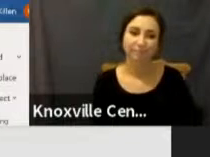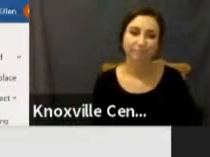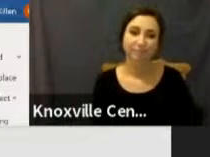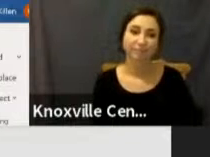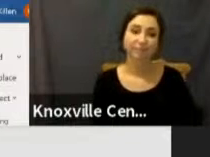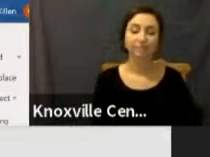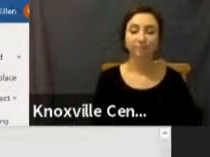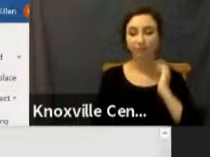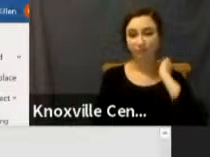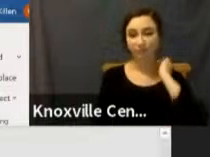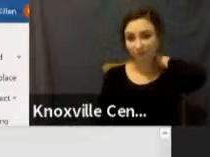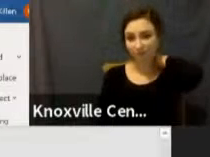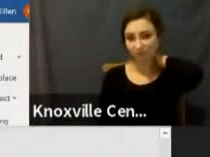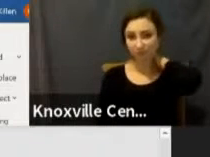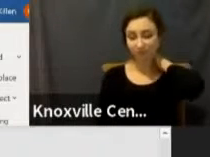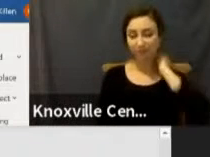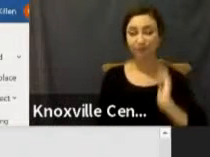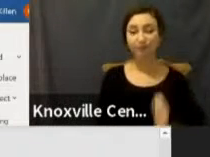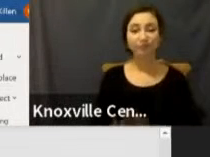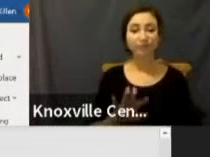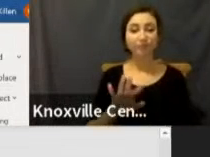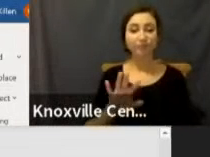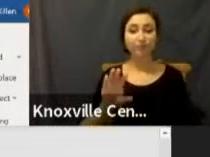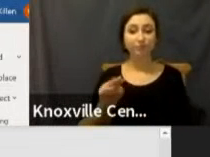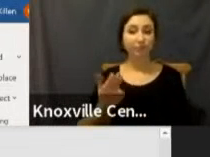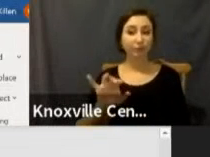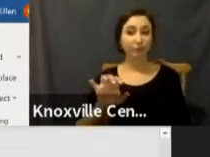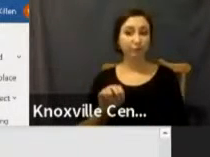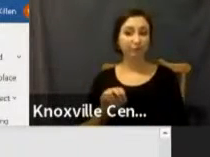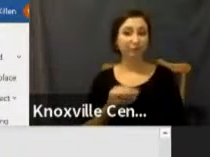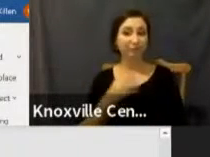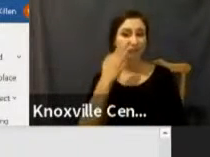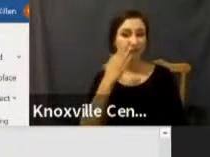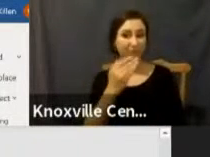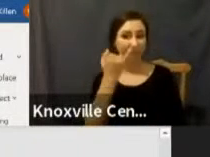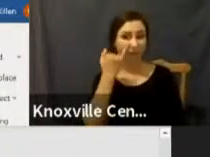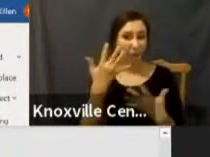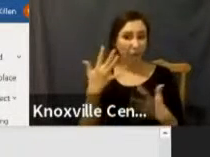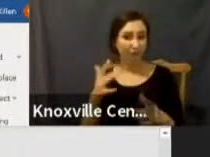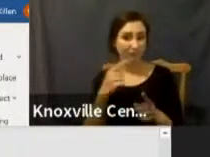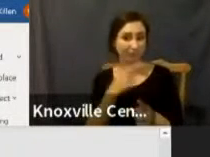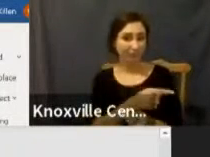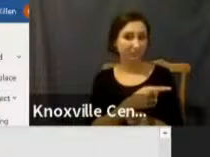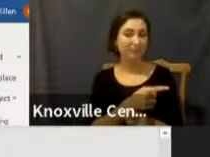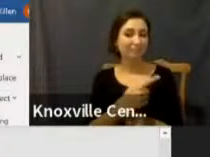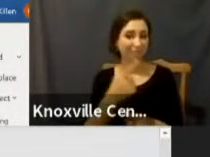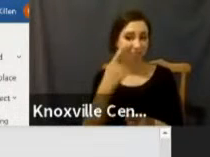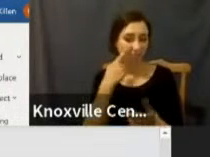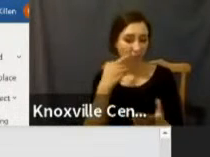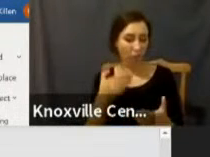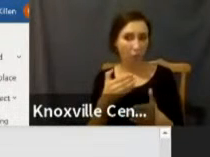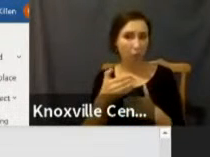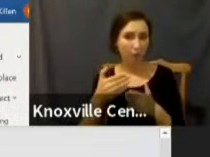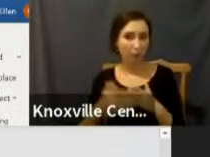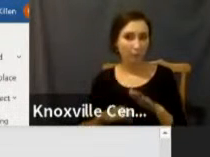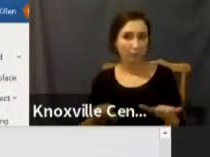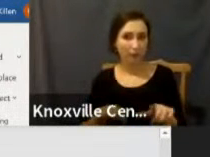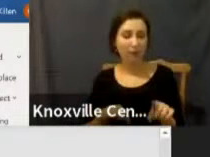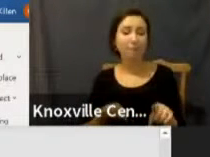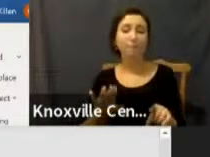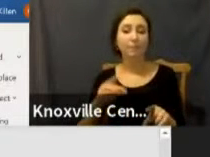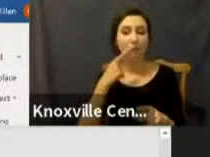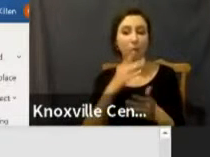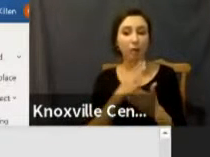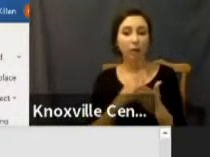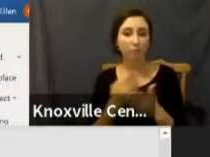So, Dr. Buchanan, one question. I don't know if we're through most of it. I guess we're there to the bottom. And so on item